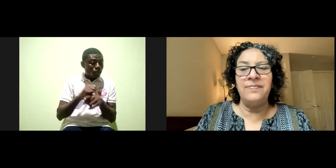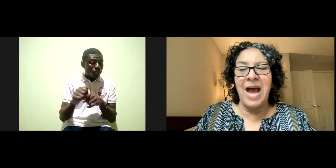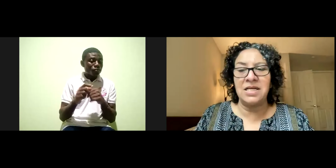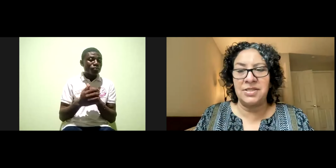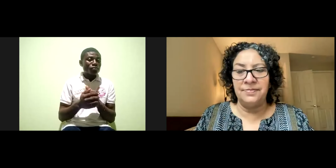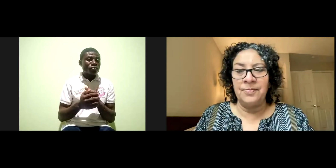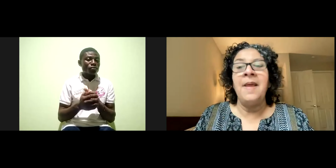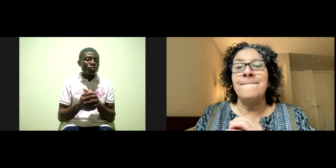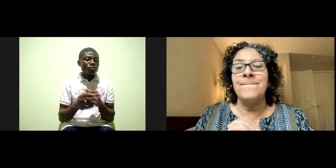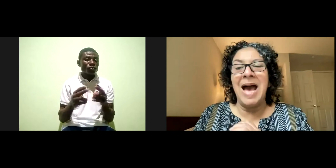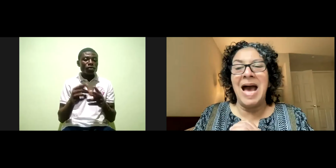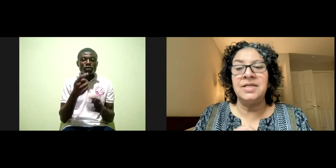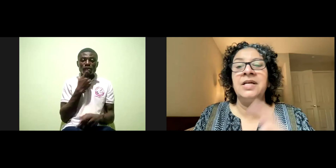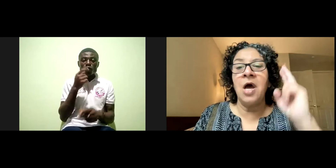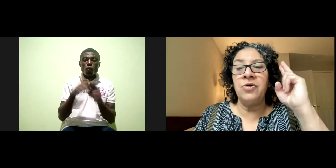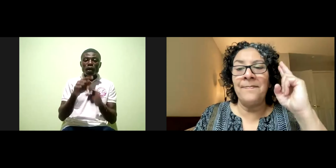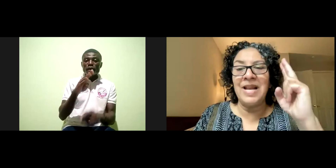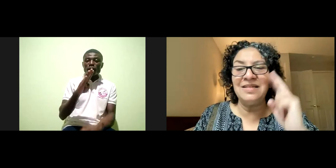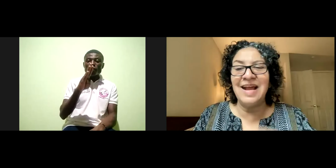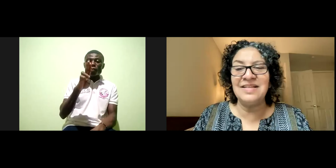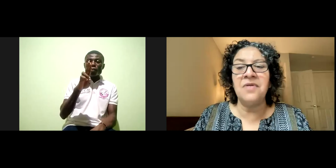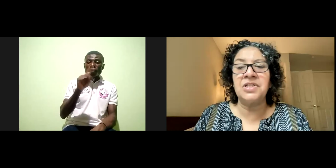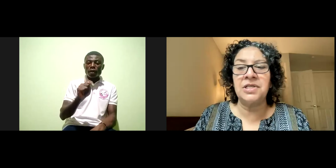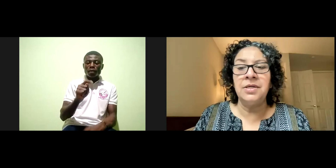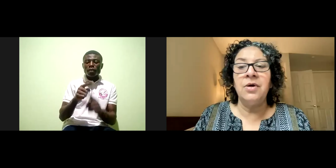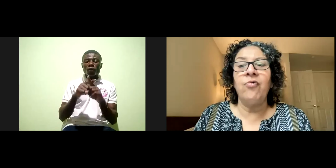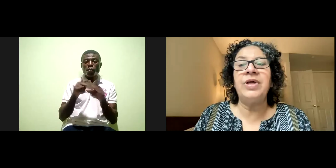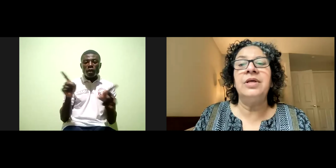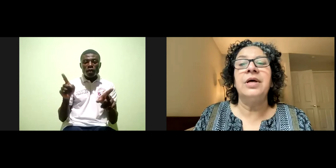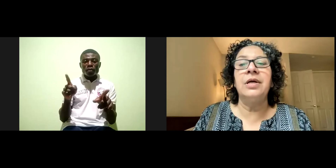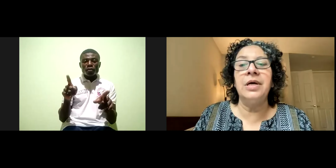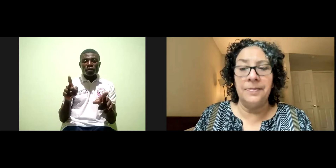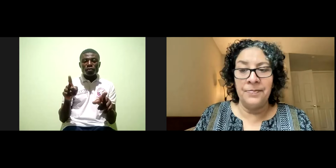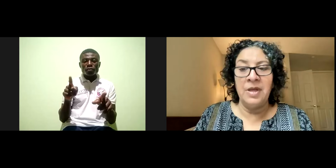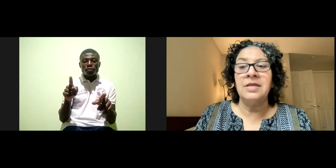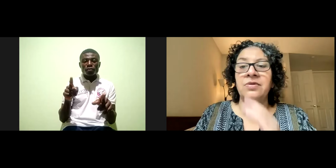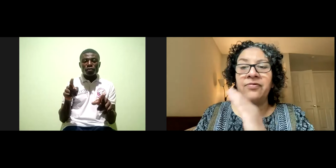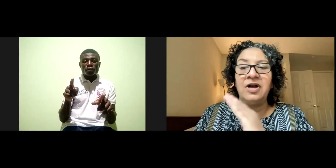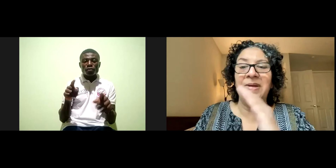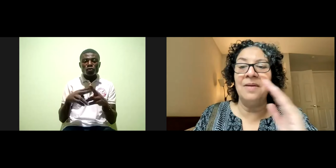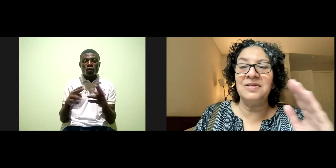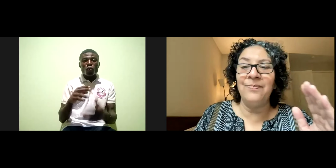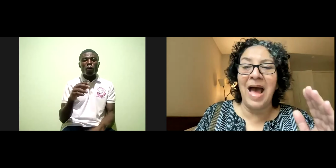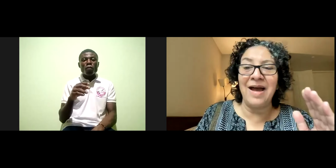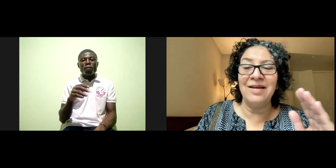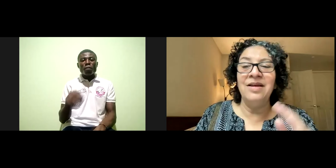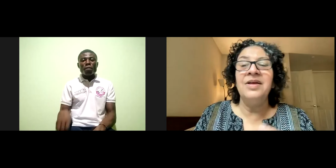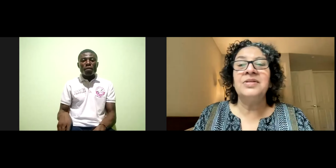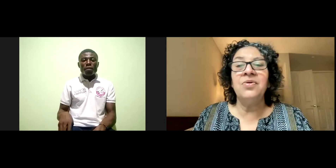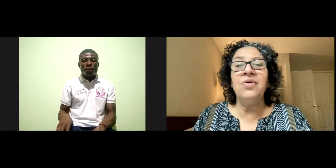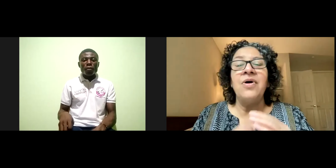the word bat. Bat. Now replace the end sound with g. So the word becomes